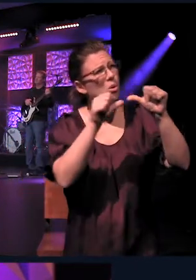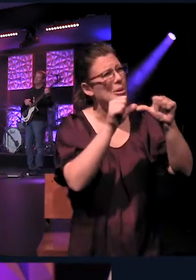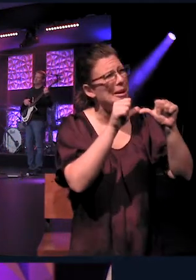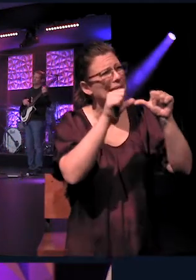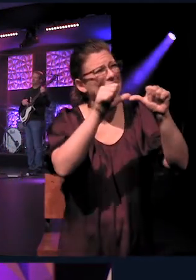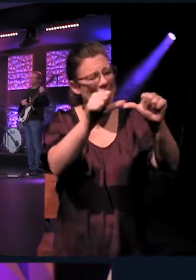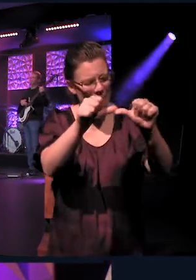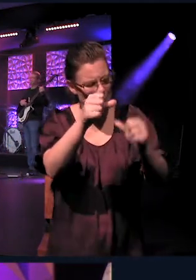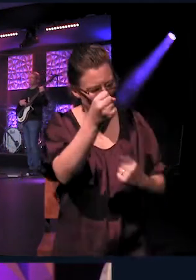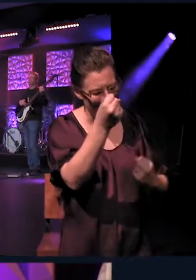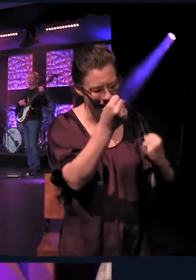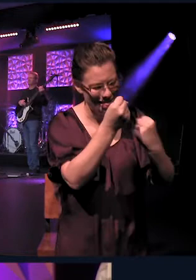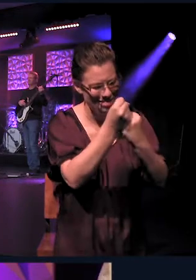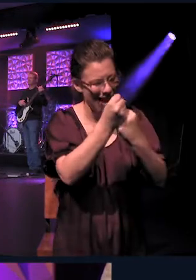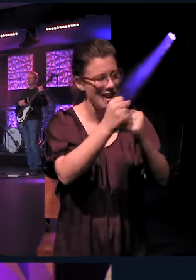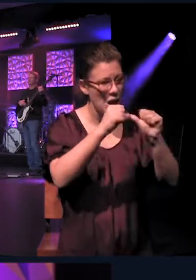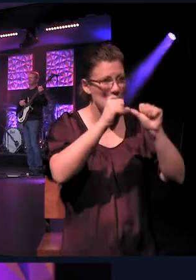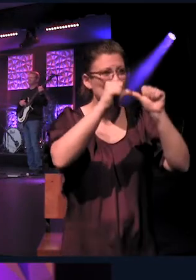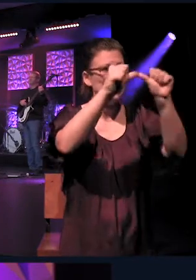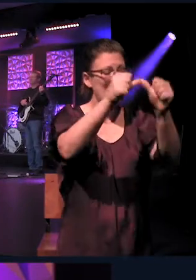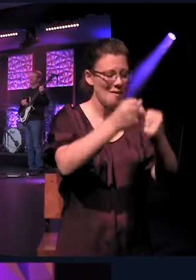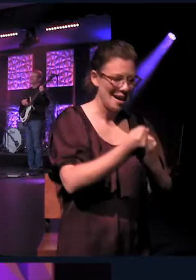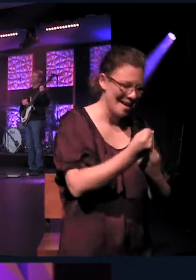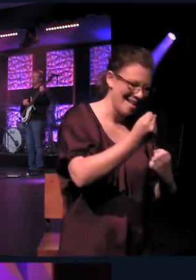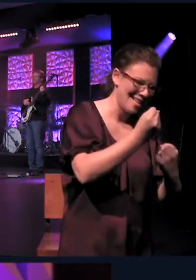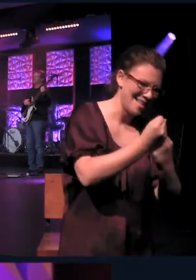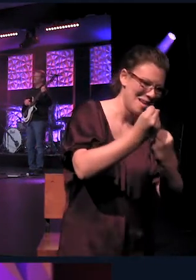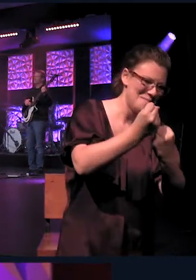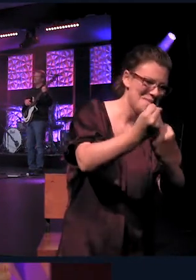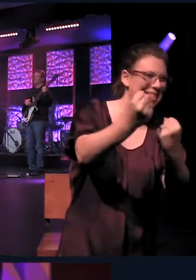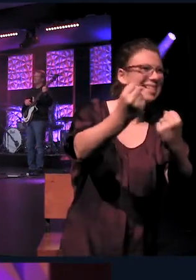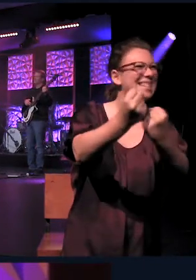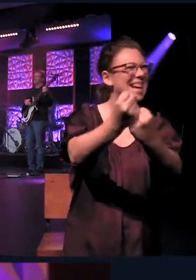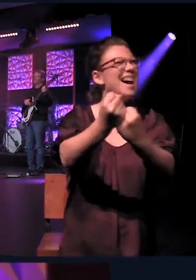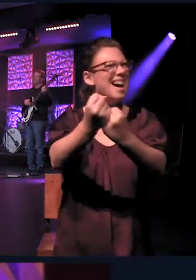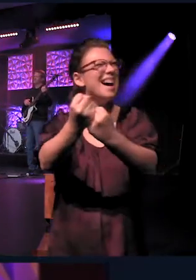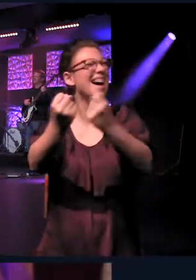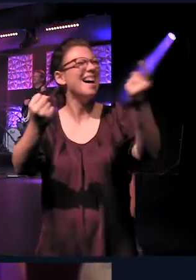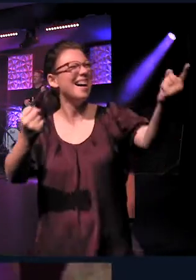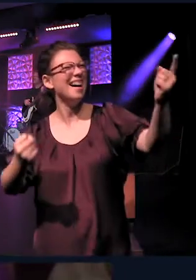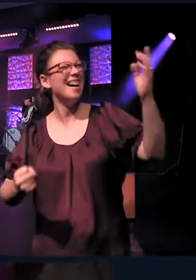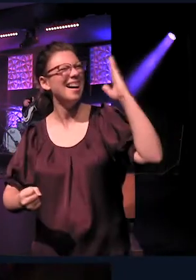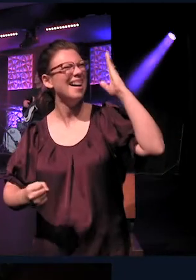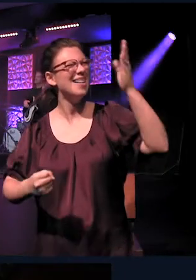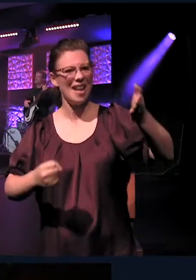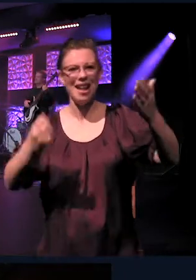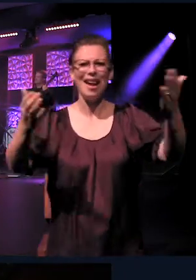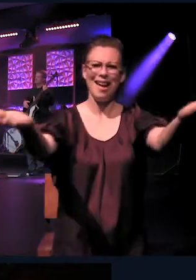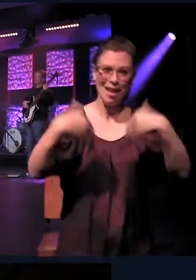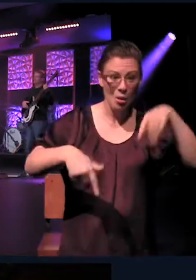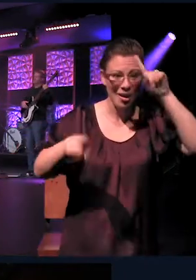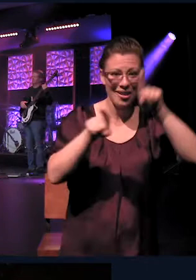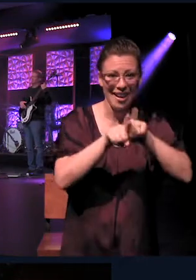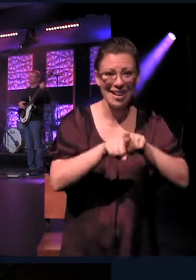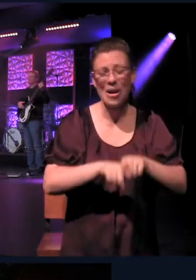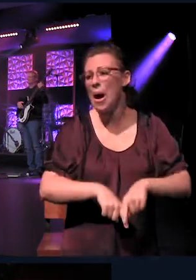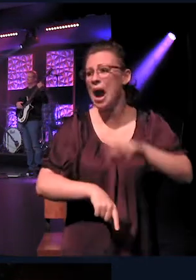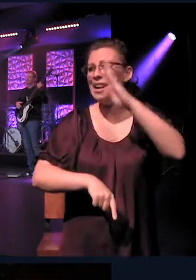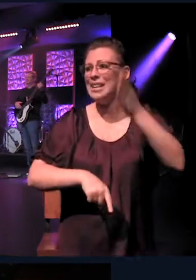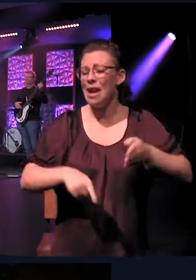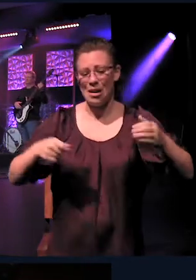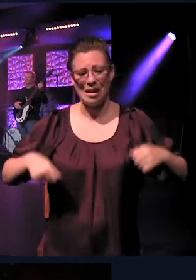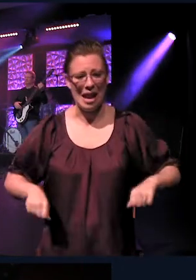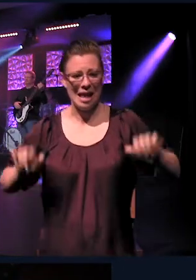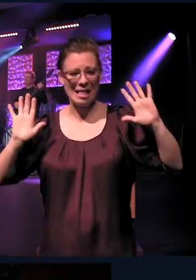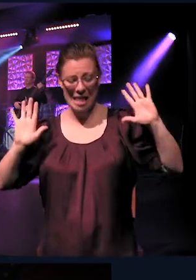down. You're never gonna let, you're never gonna let me down. Sing out now.